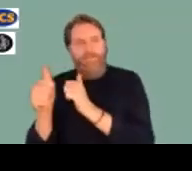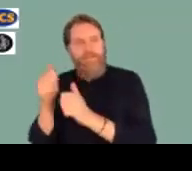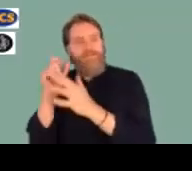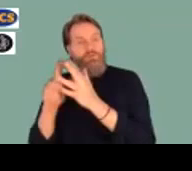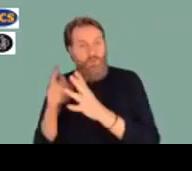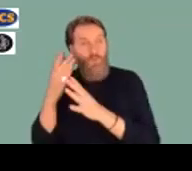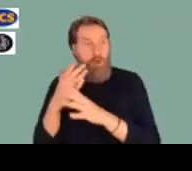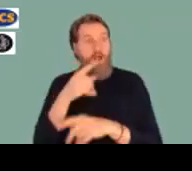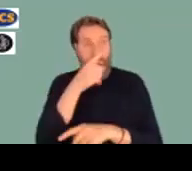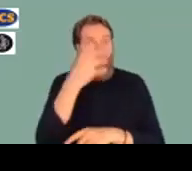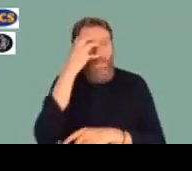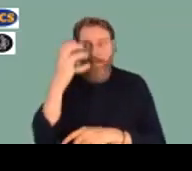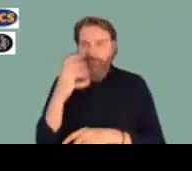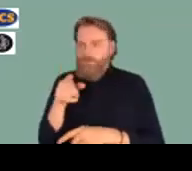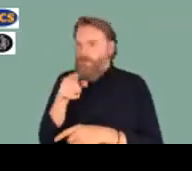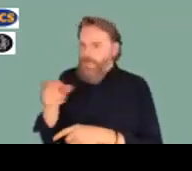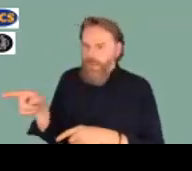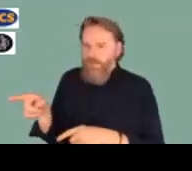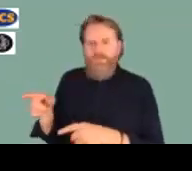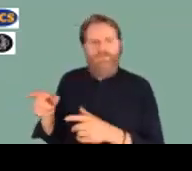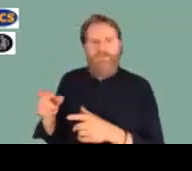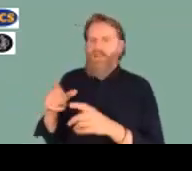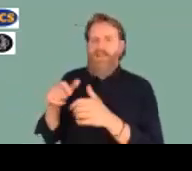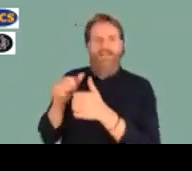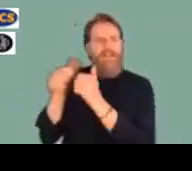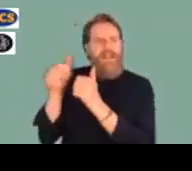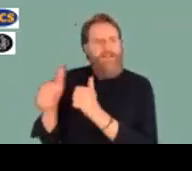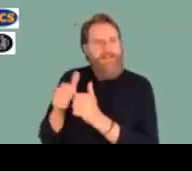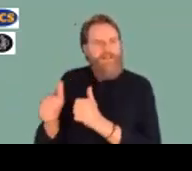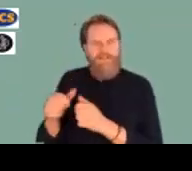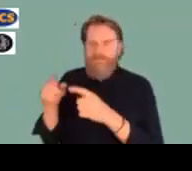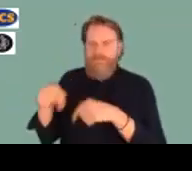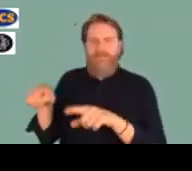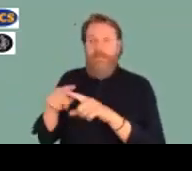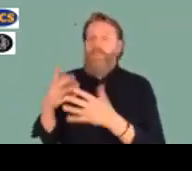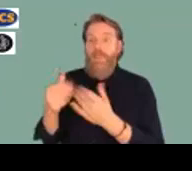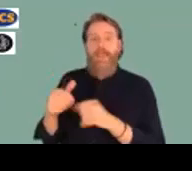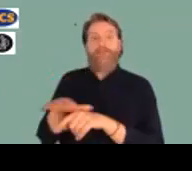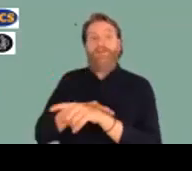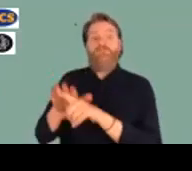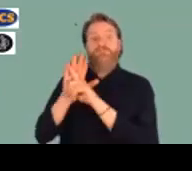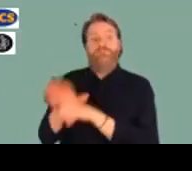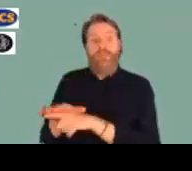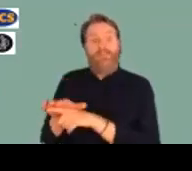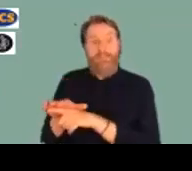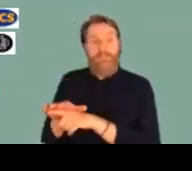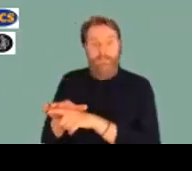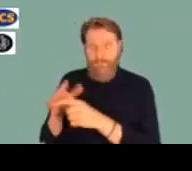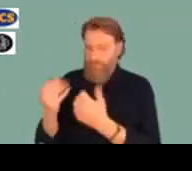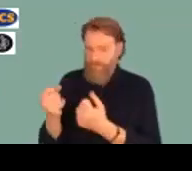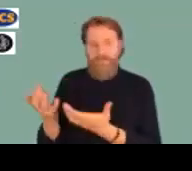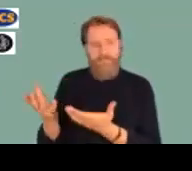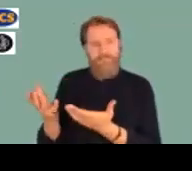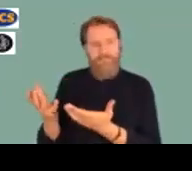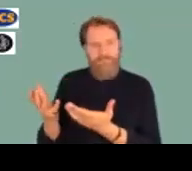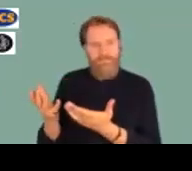disproportionately represented in outsourced companies, as well as institutional racism that is endemic in the sector. We are also